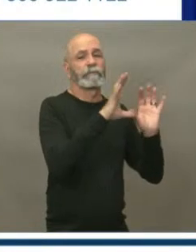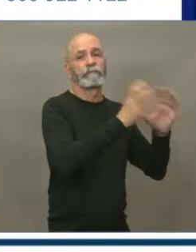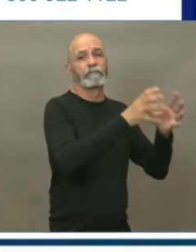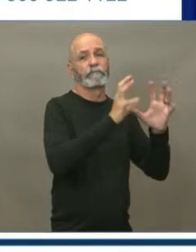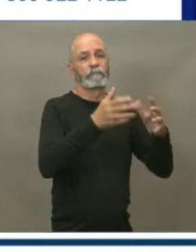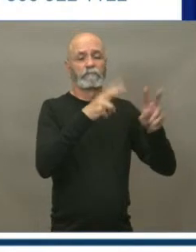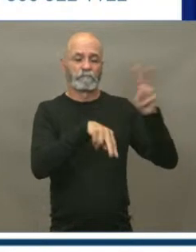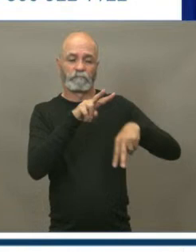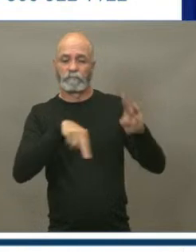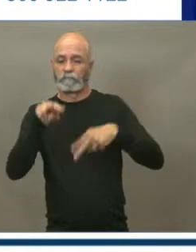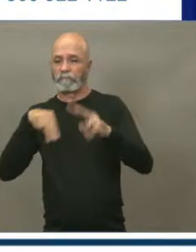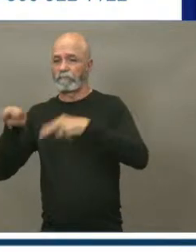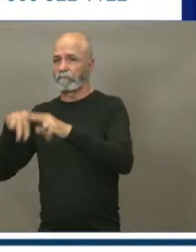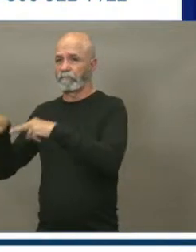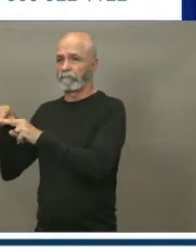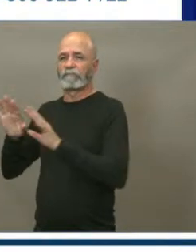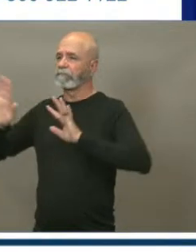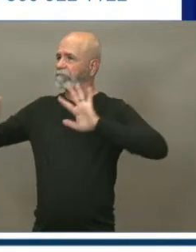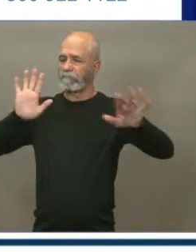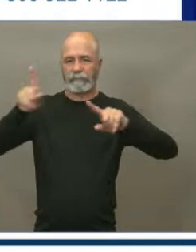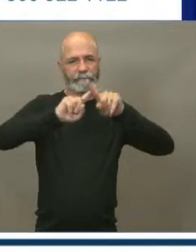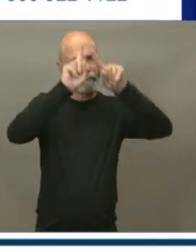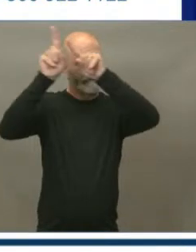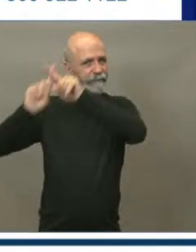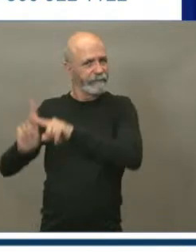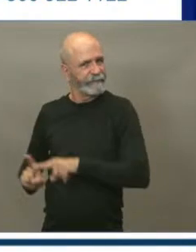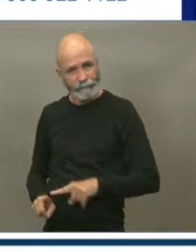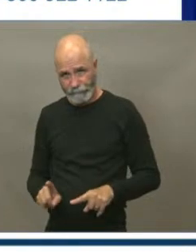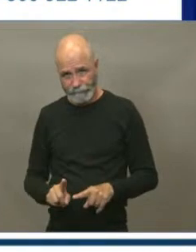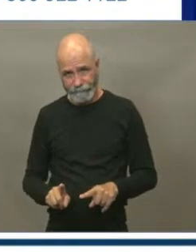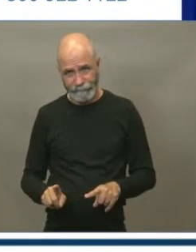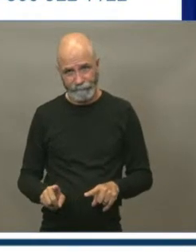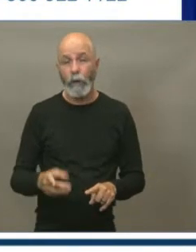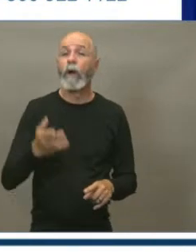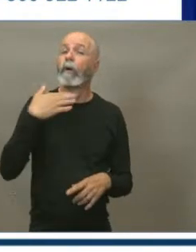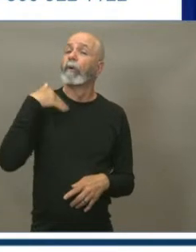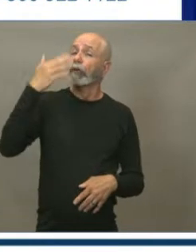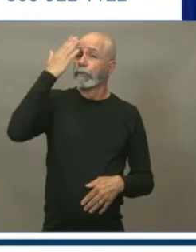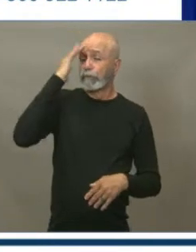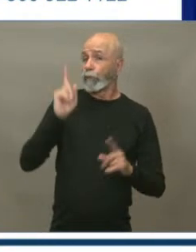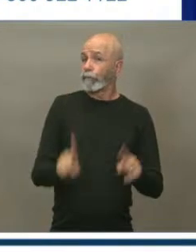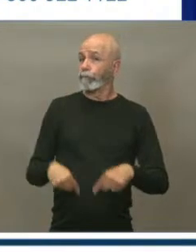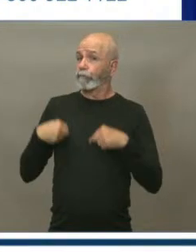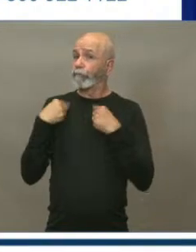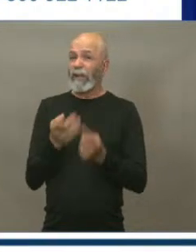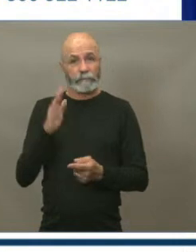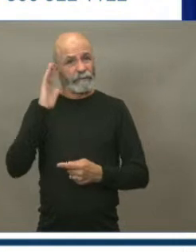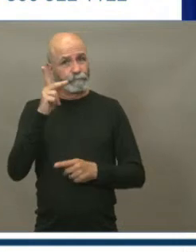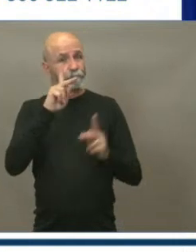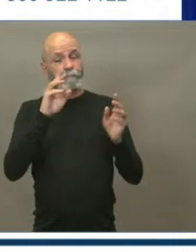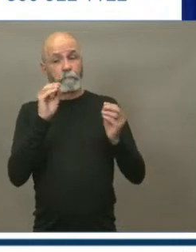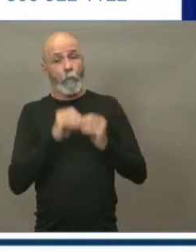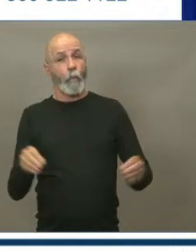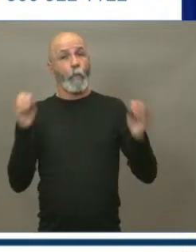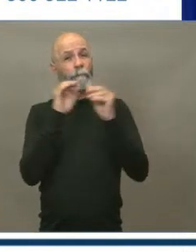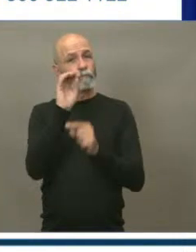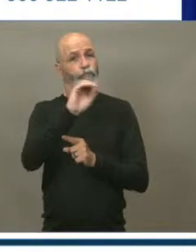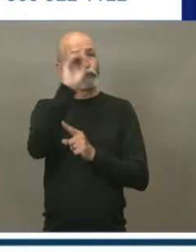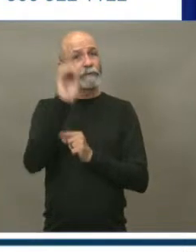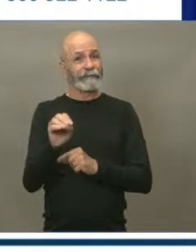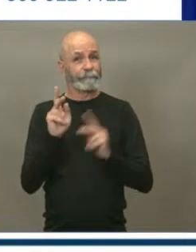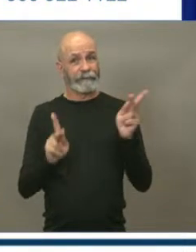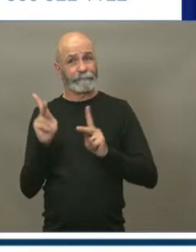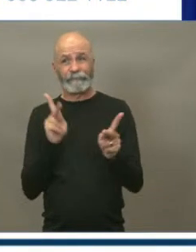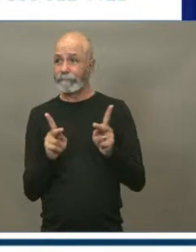uptake. We're really impressed with the high percentages so far as we work through our own plan. People,